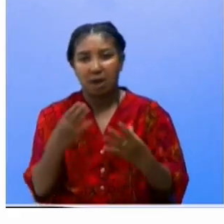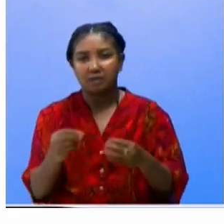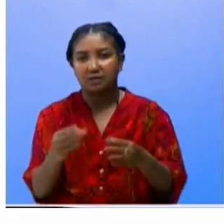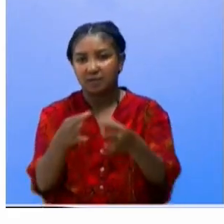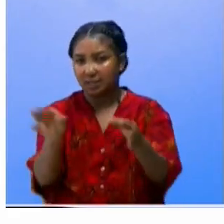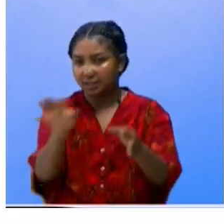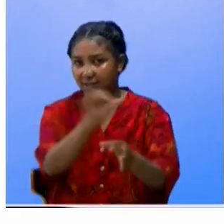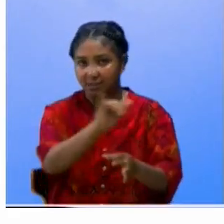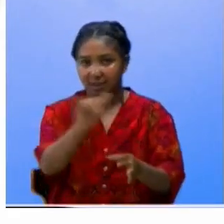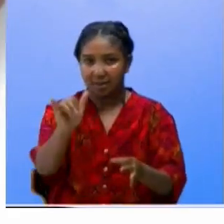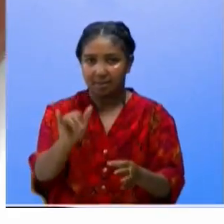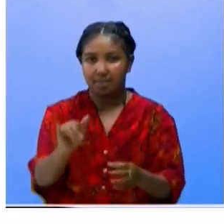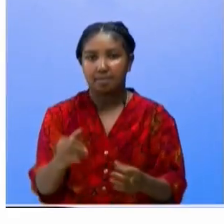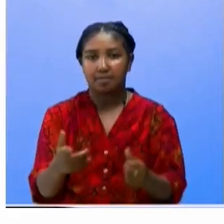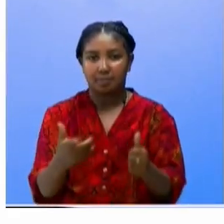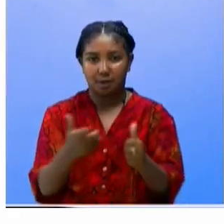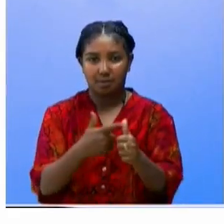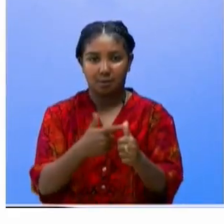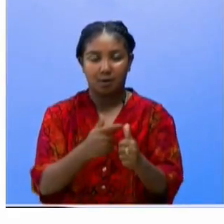Number 1.